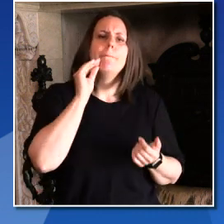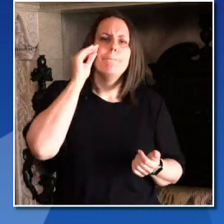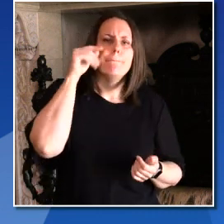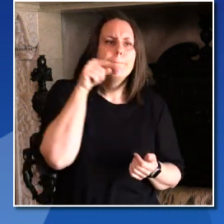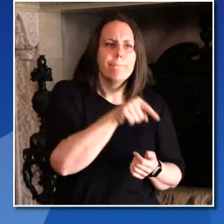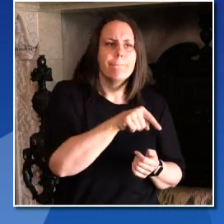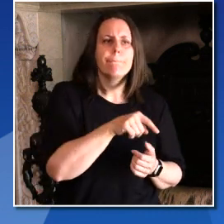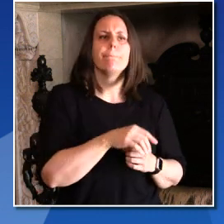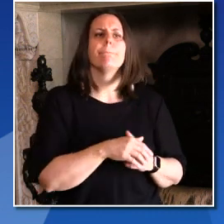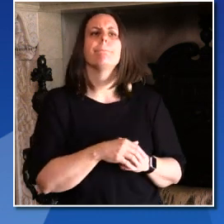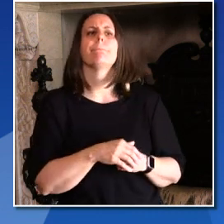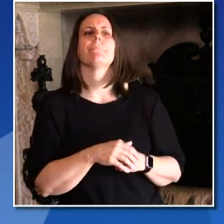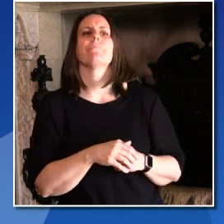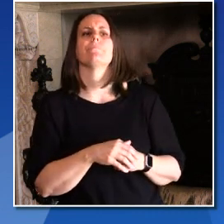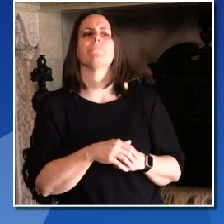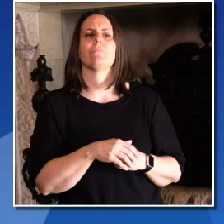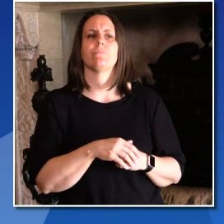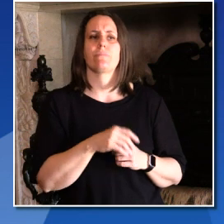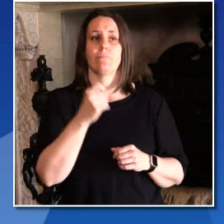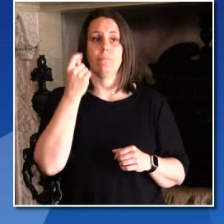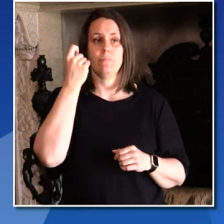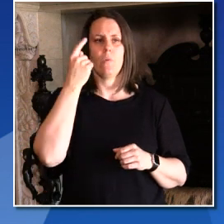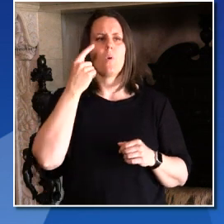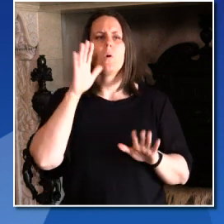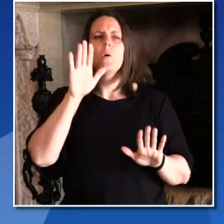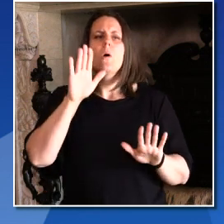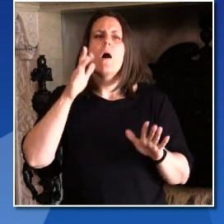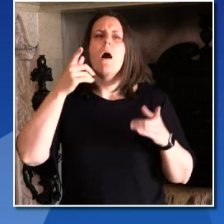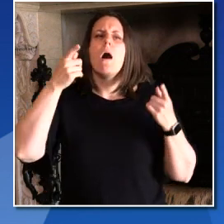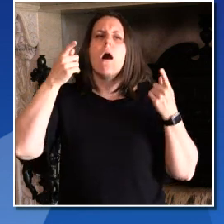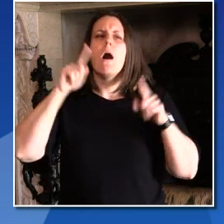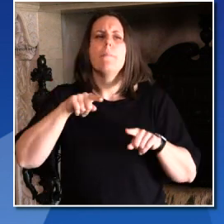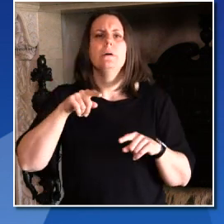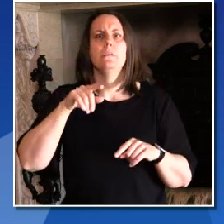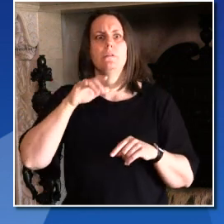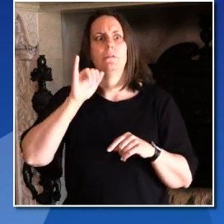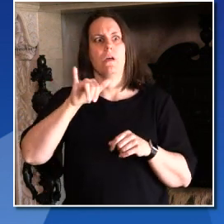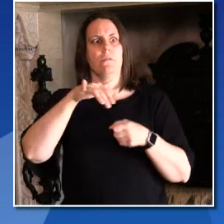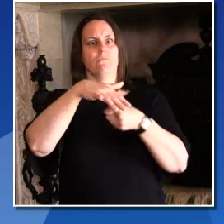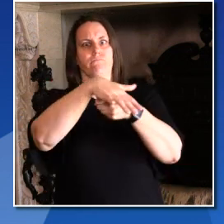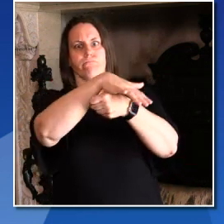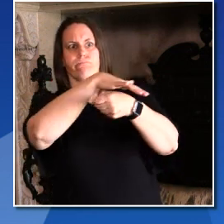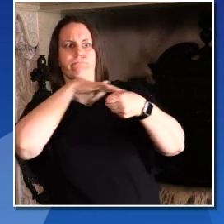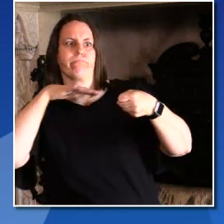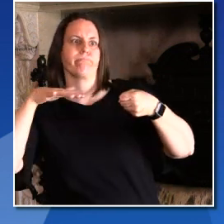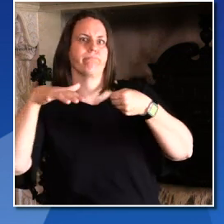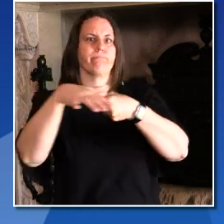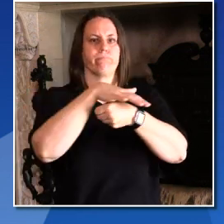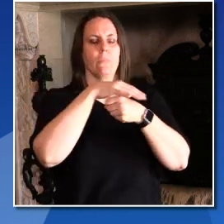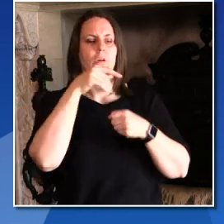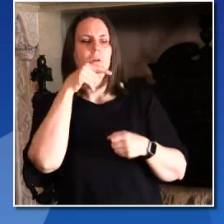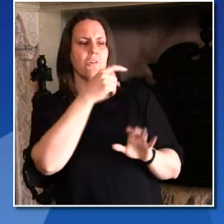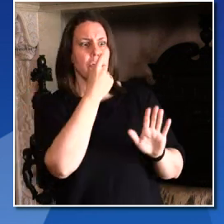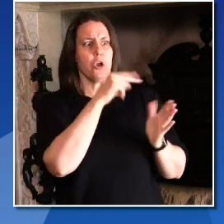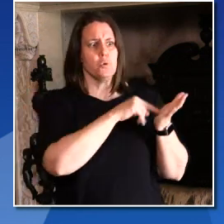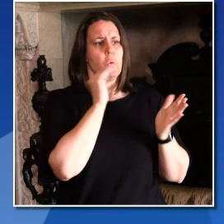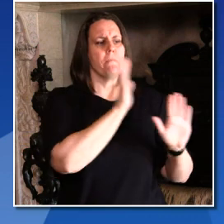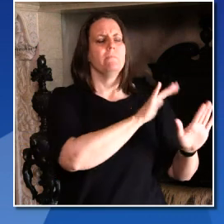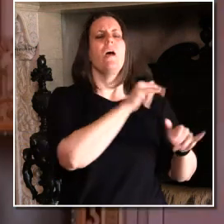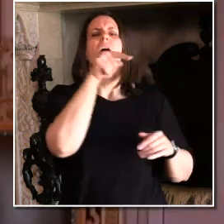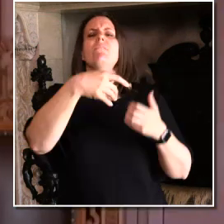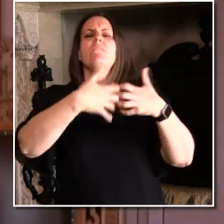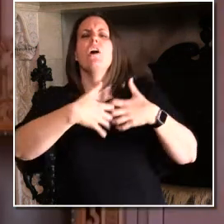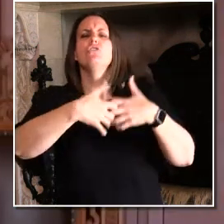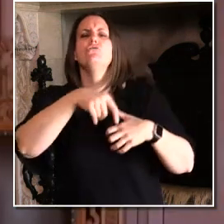there's an outbreak at a nursing home in my region or somewhere else in my region, how do I find out if it's in my county or if it's in my town?